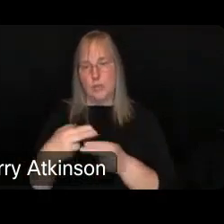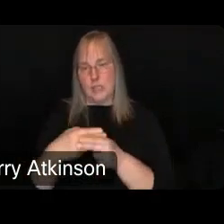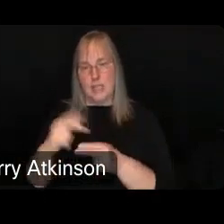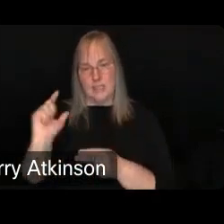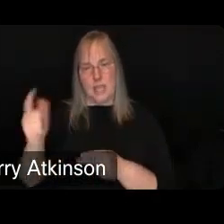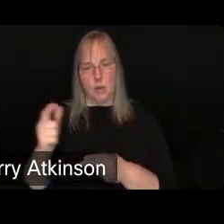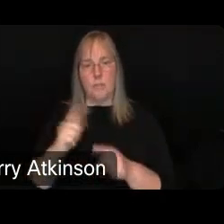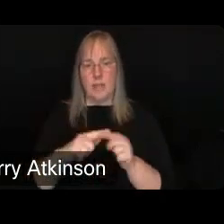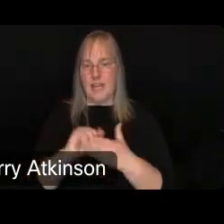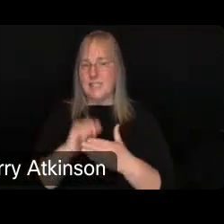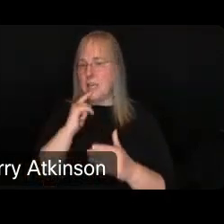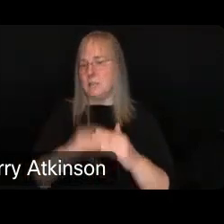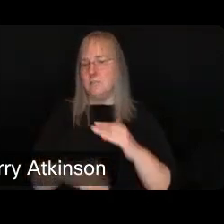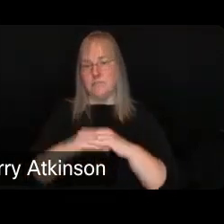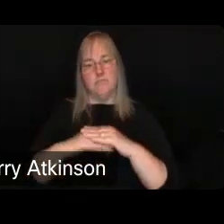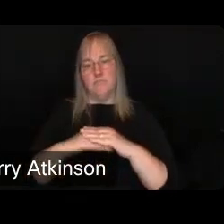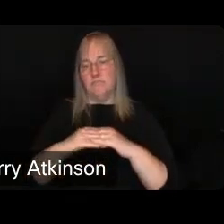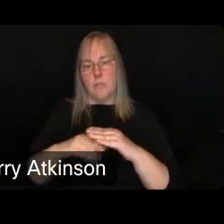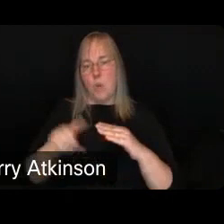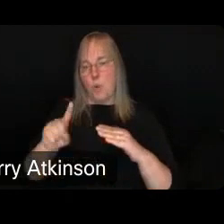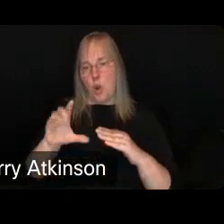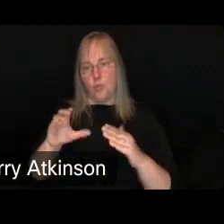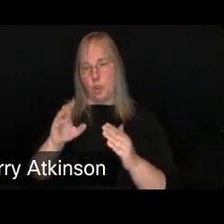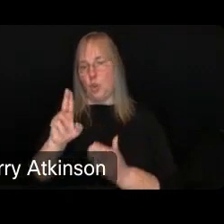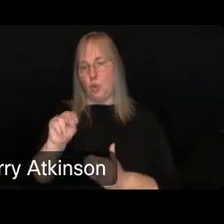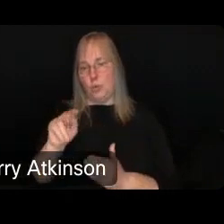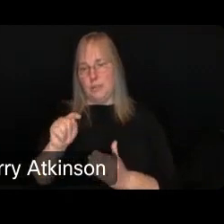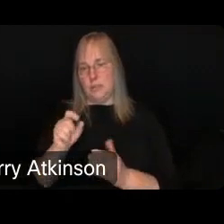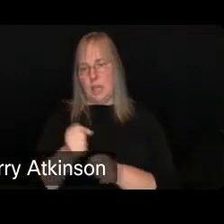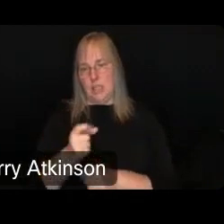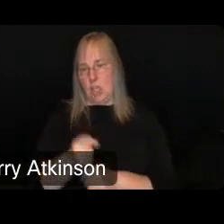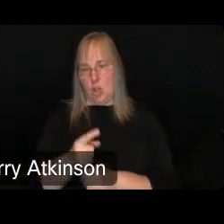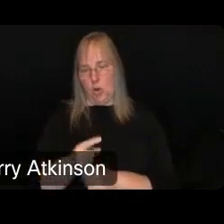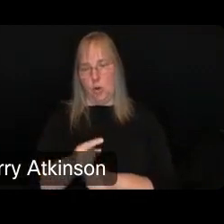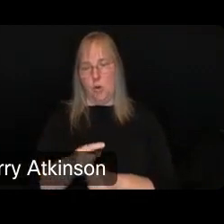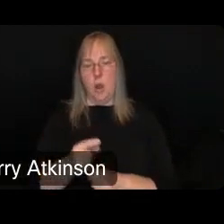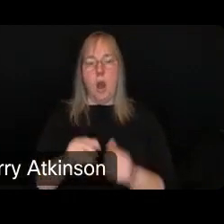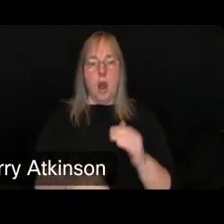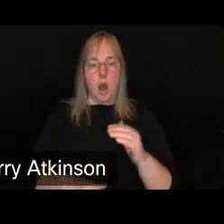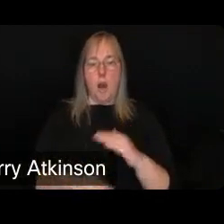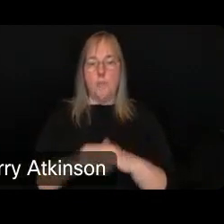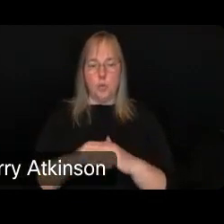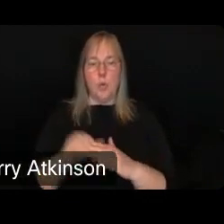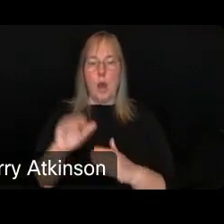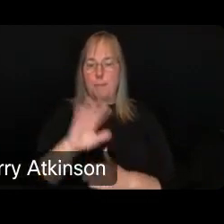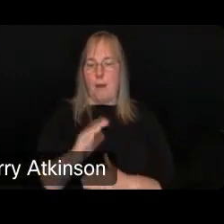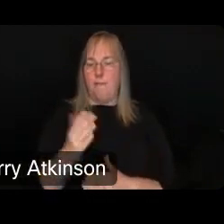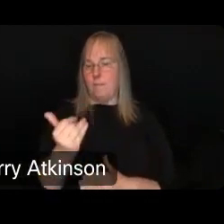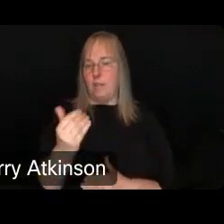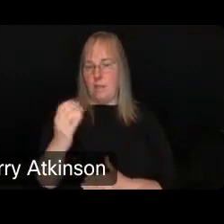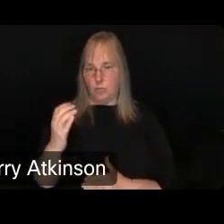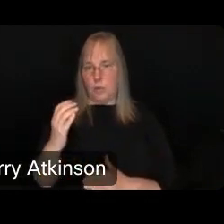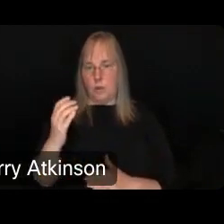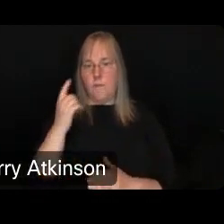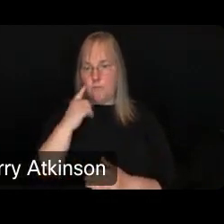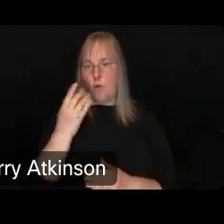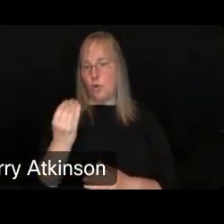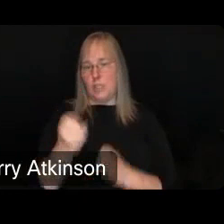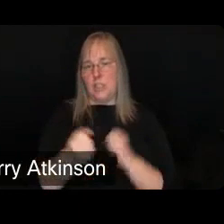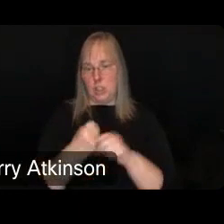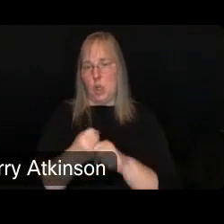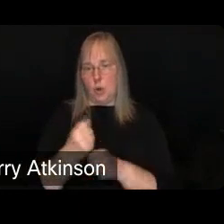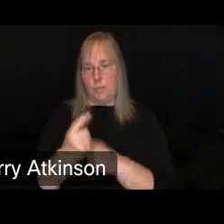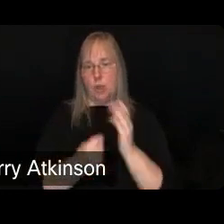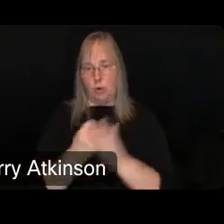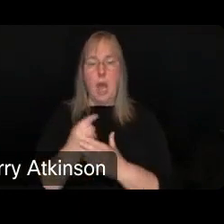more than 100 units per year and up to about 1,500 total over this 14-year period. And then we'll continue to see